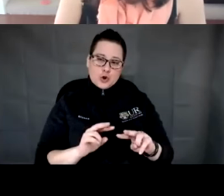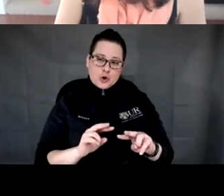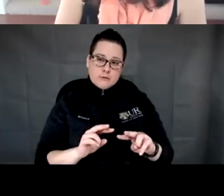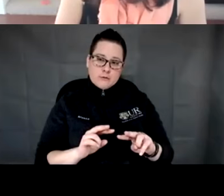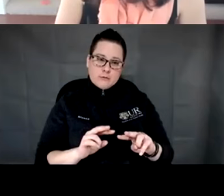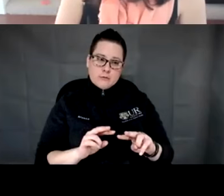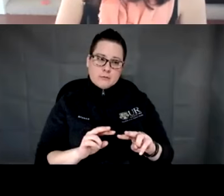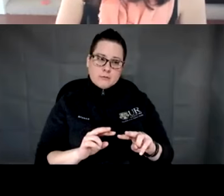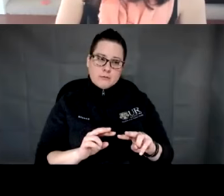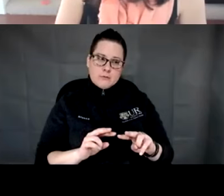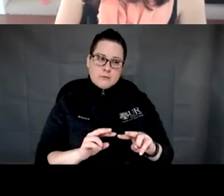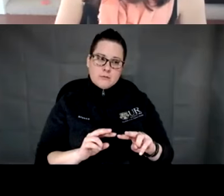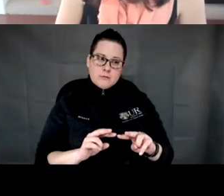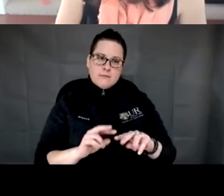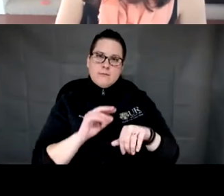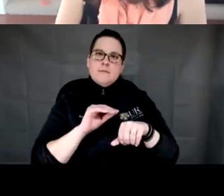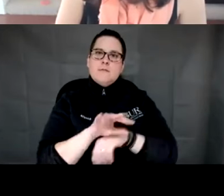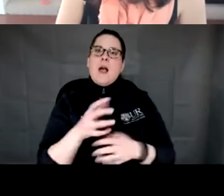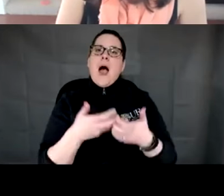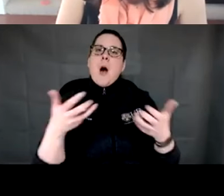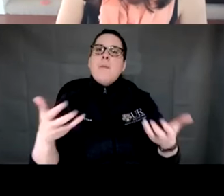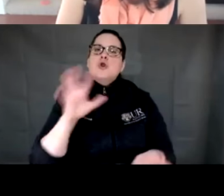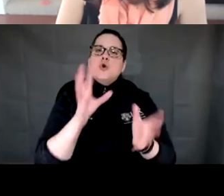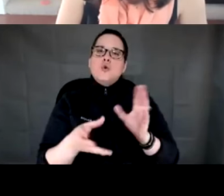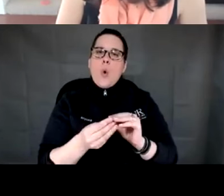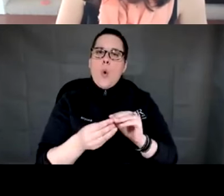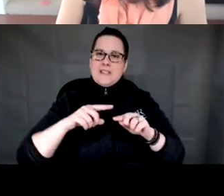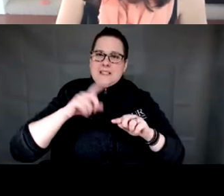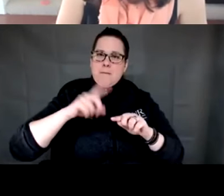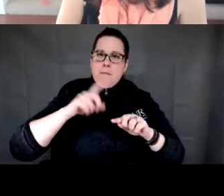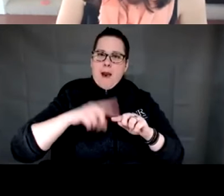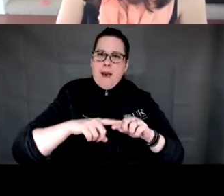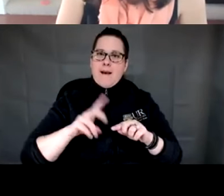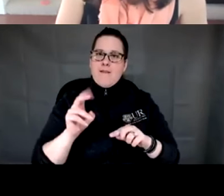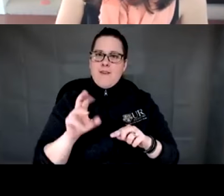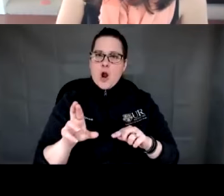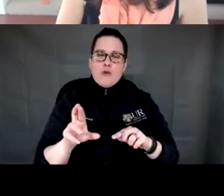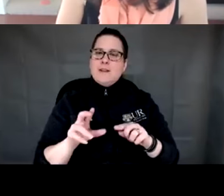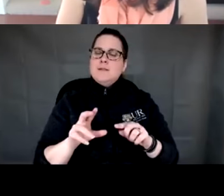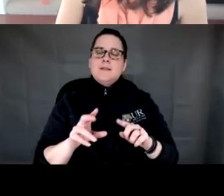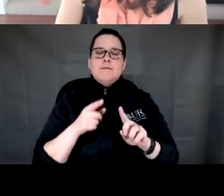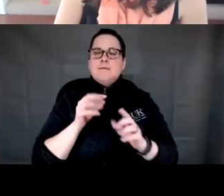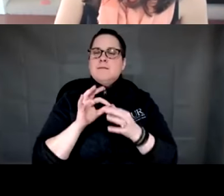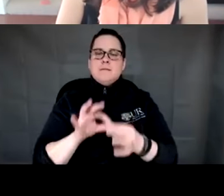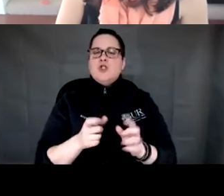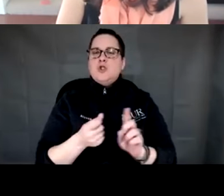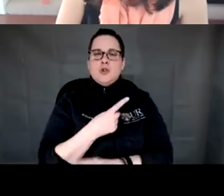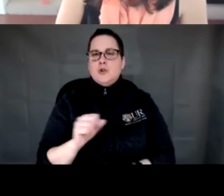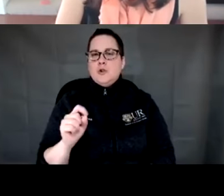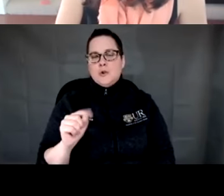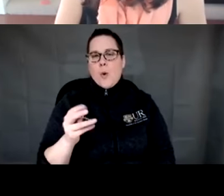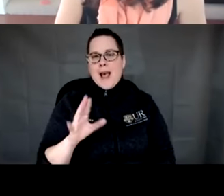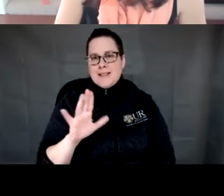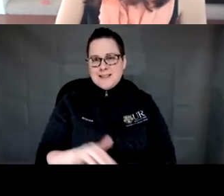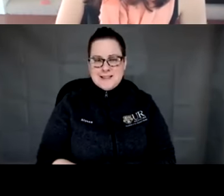really bear on how much total spike count variance is due to stochasticity, I suspect. I don't